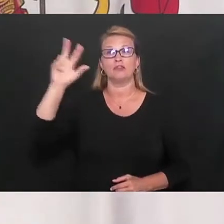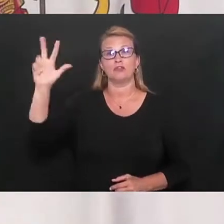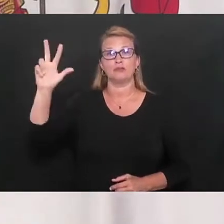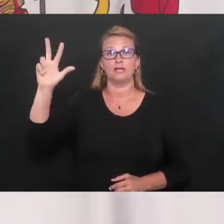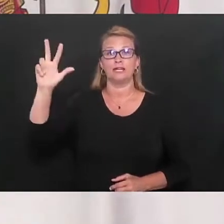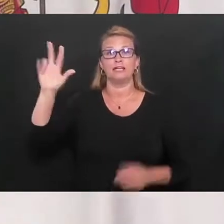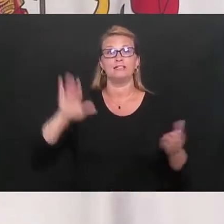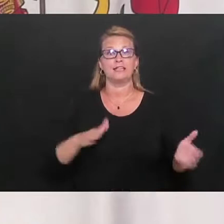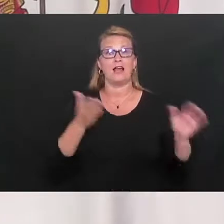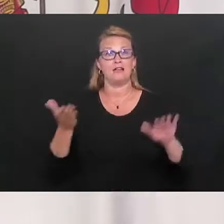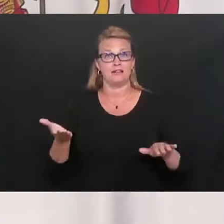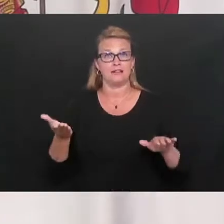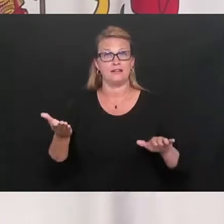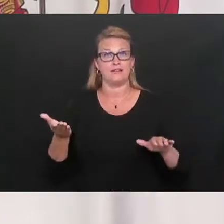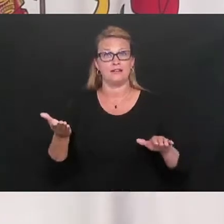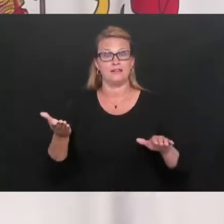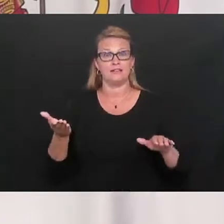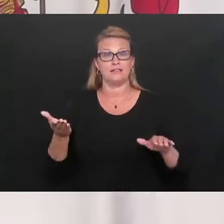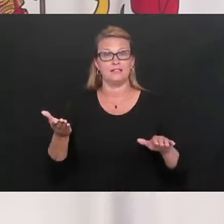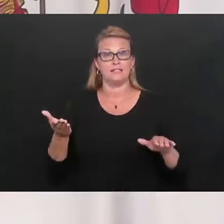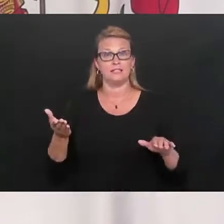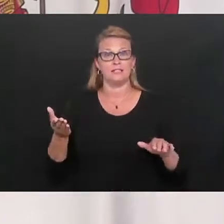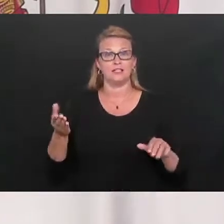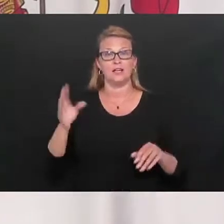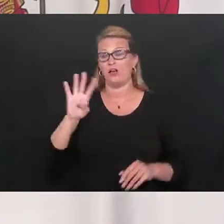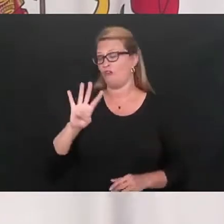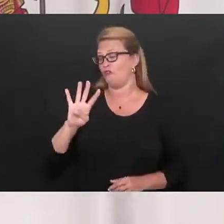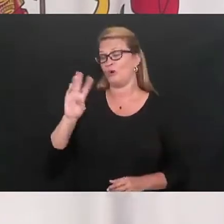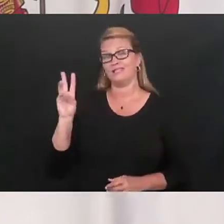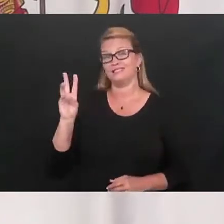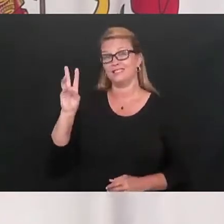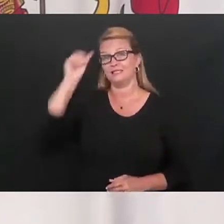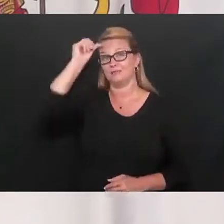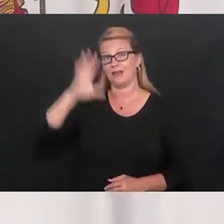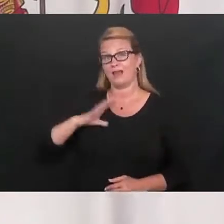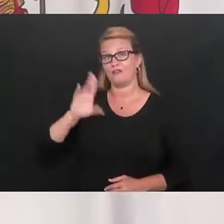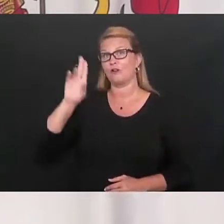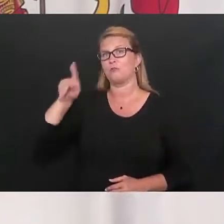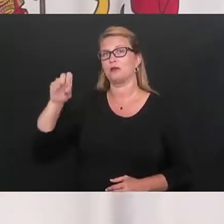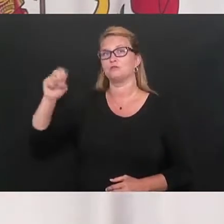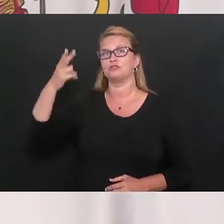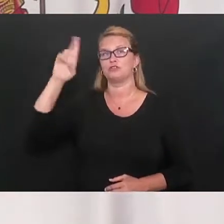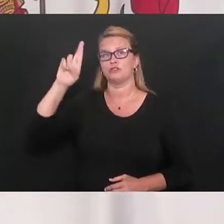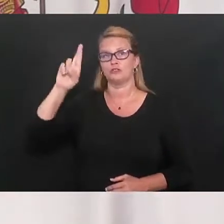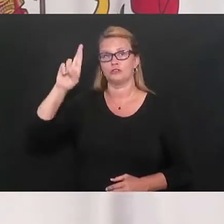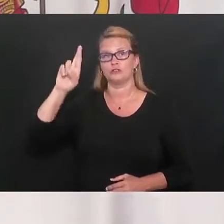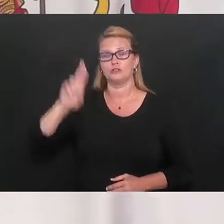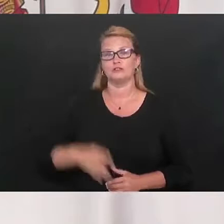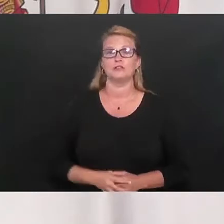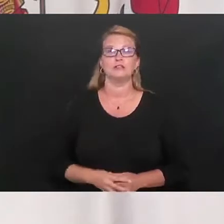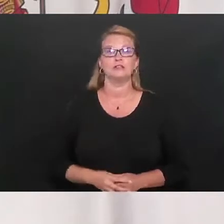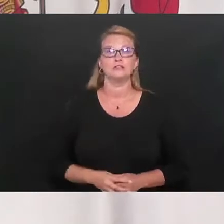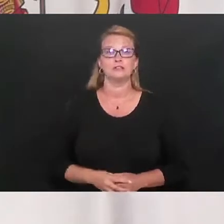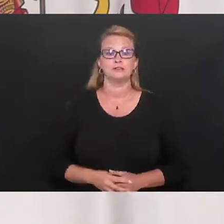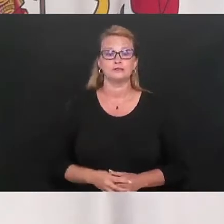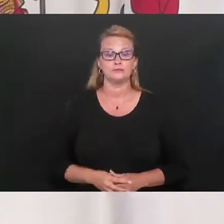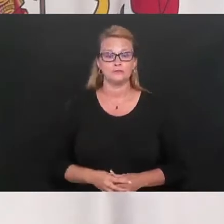death, a 46-year-old male from Upshur County.